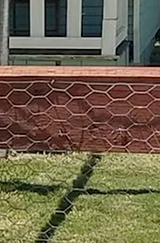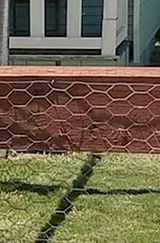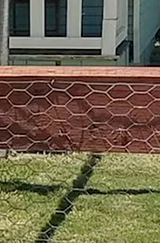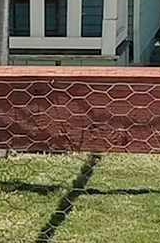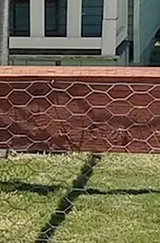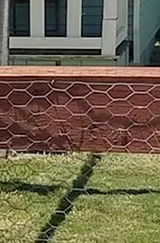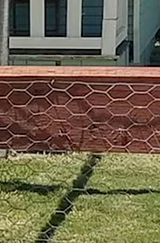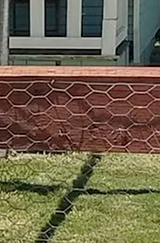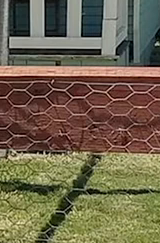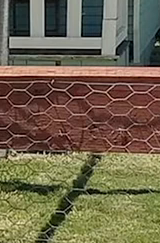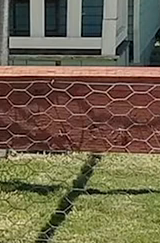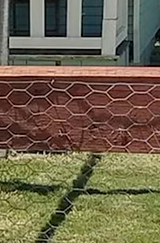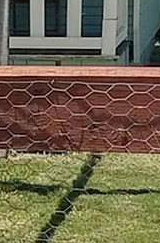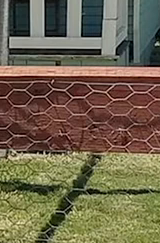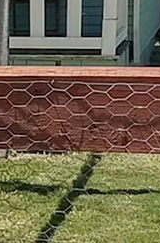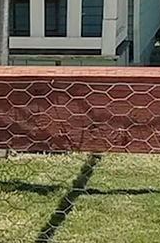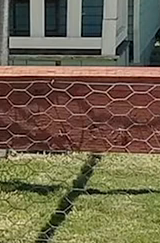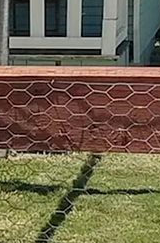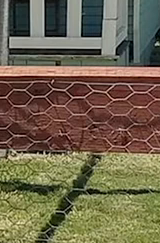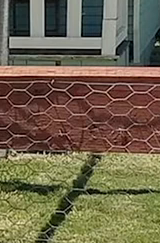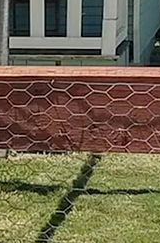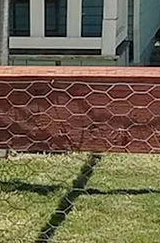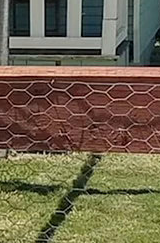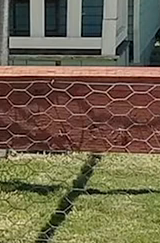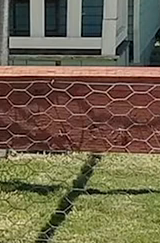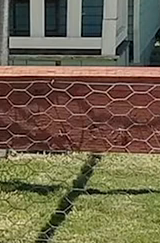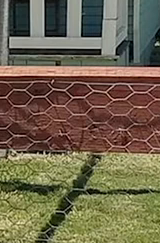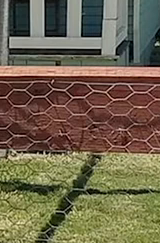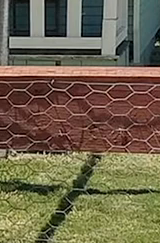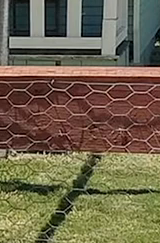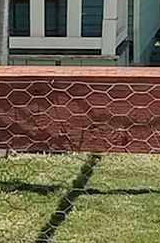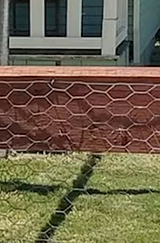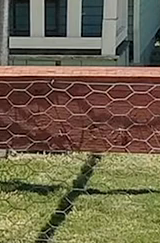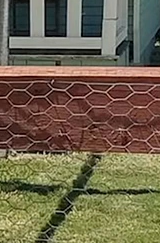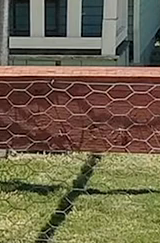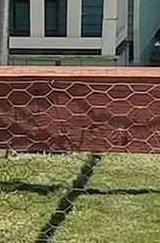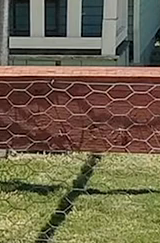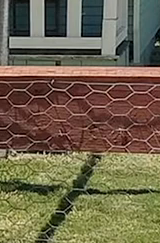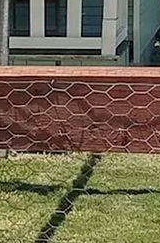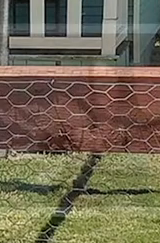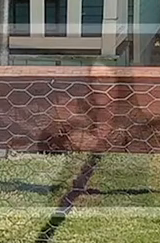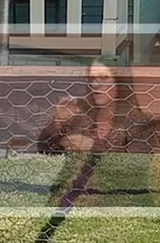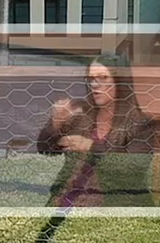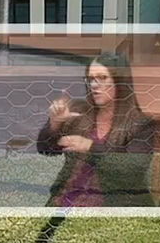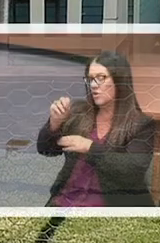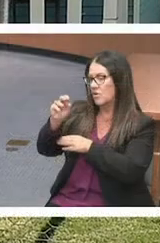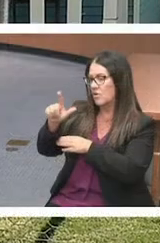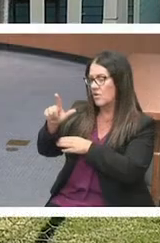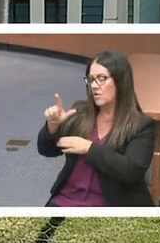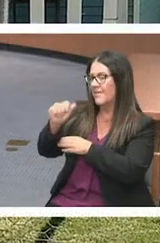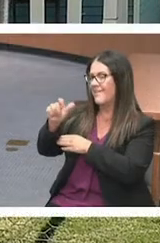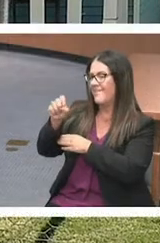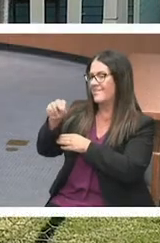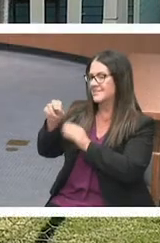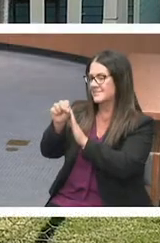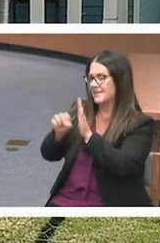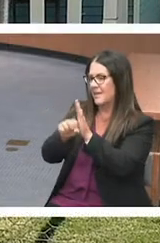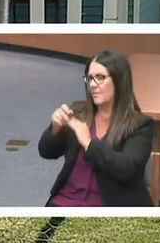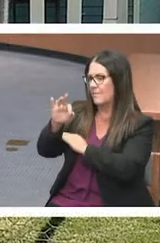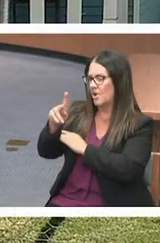working to generate is within the governor's proposal, a major investment into Colonel Allensworth State Park in the Central